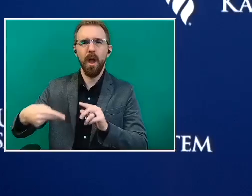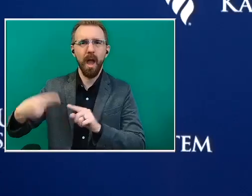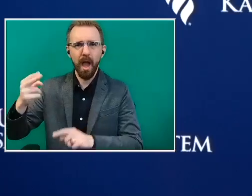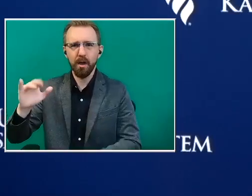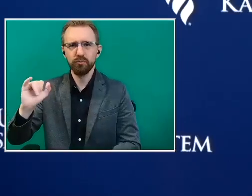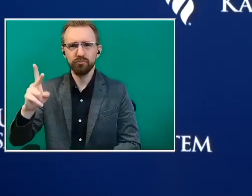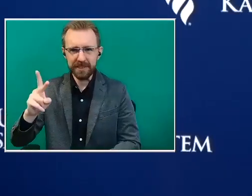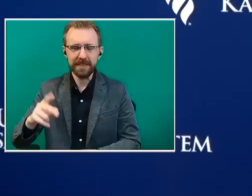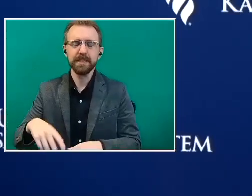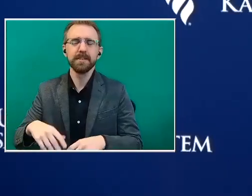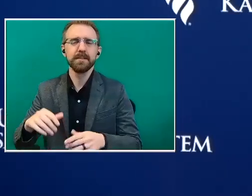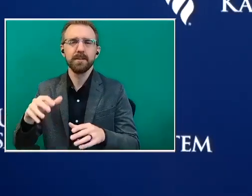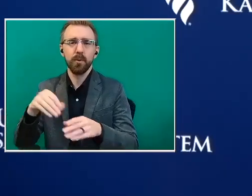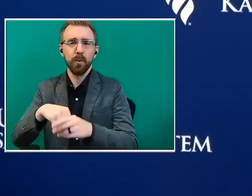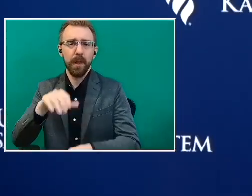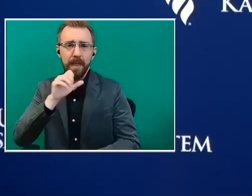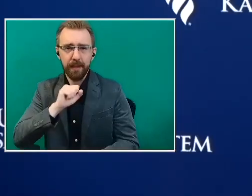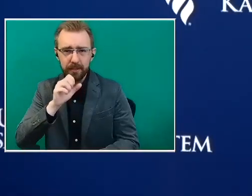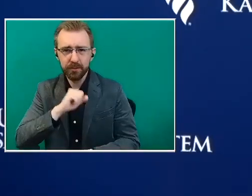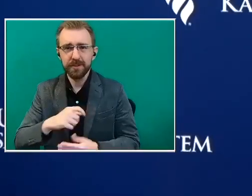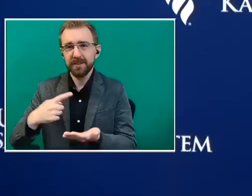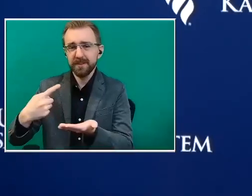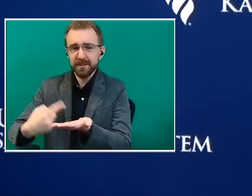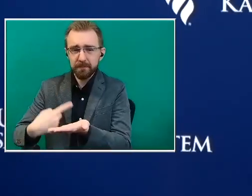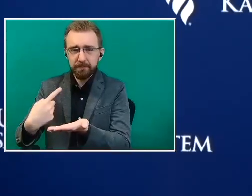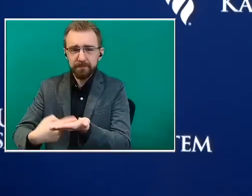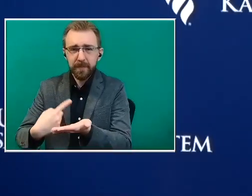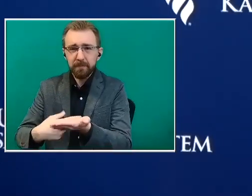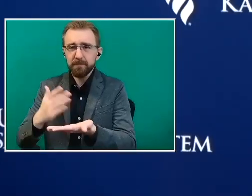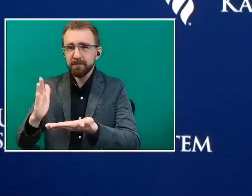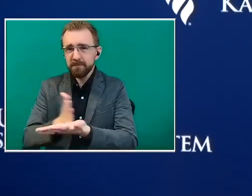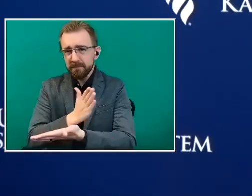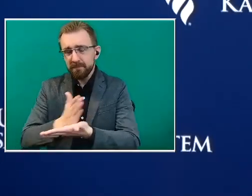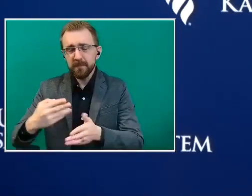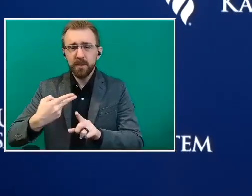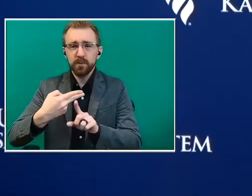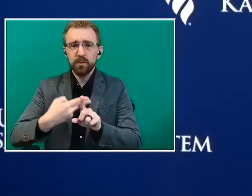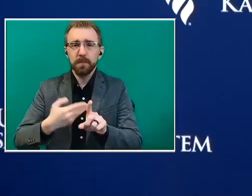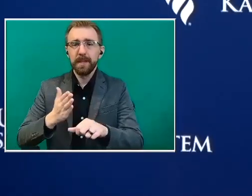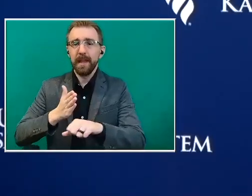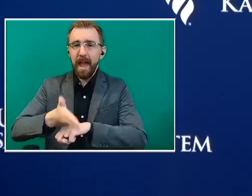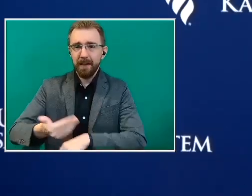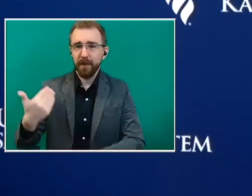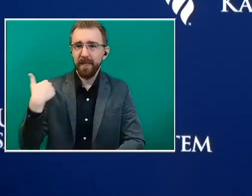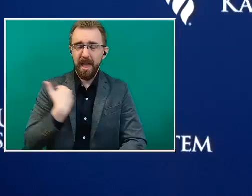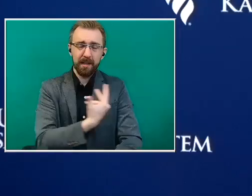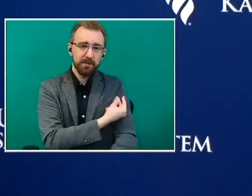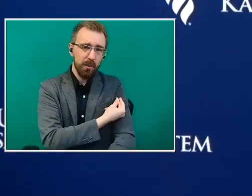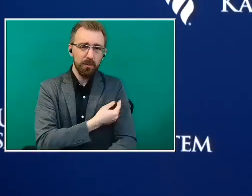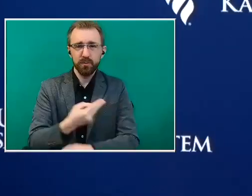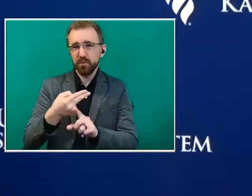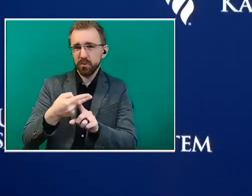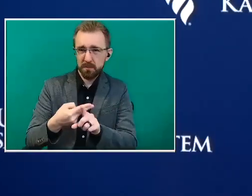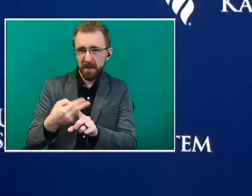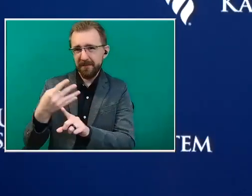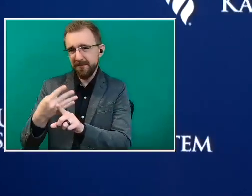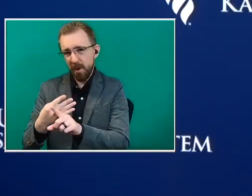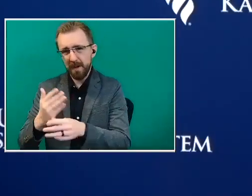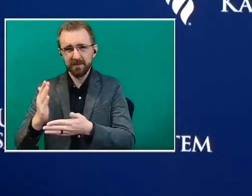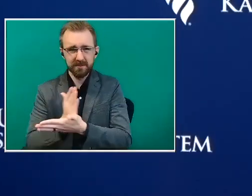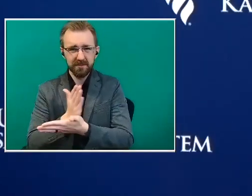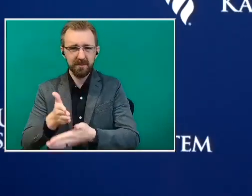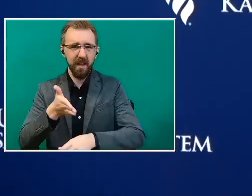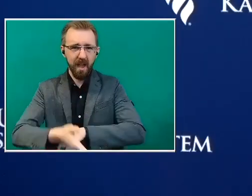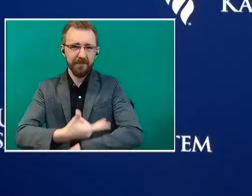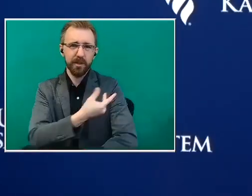age. Sometimes it has ranged from 2 months after that last dose to 4 months after the last dose. This current recommendation is for